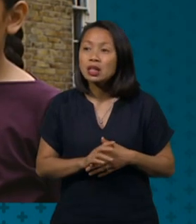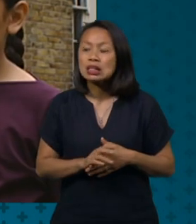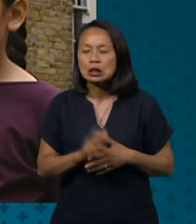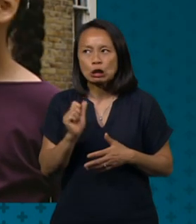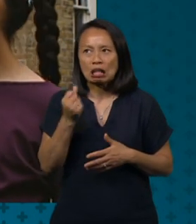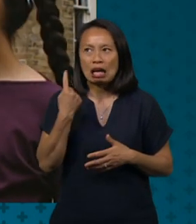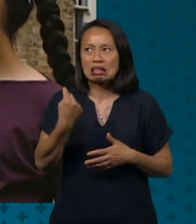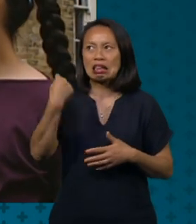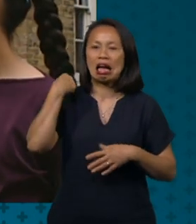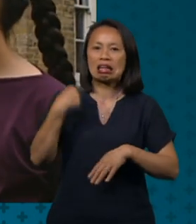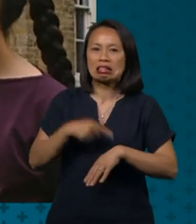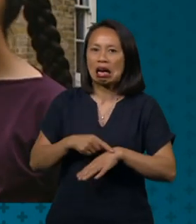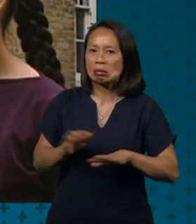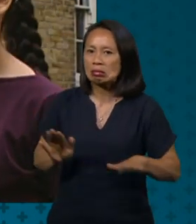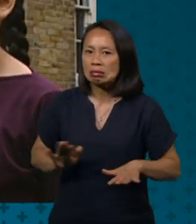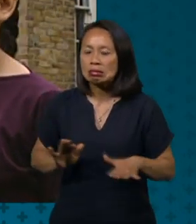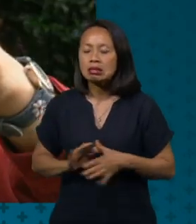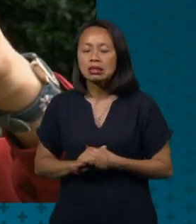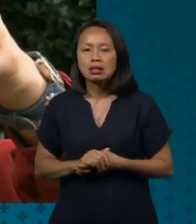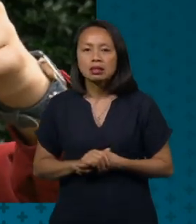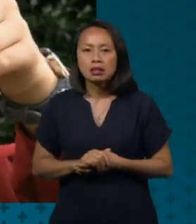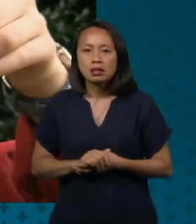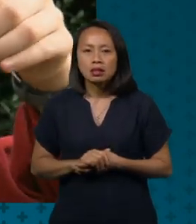She's never going to.